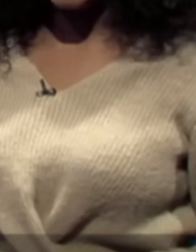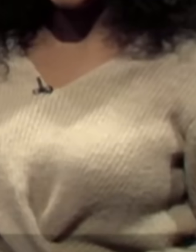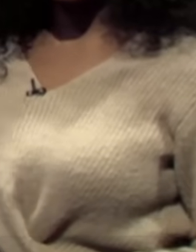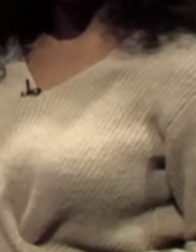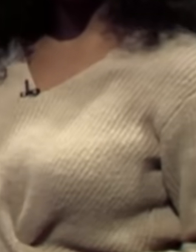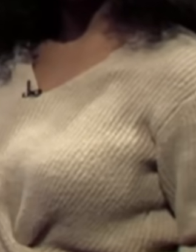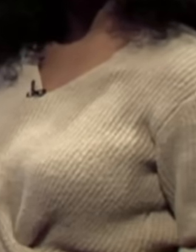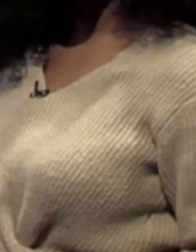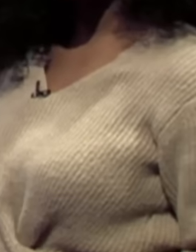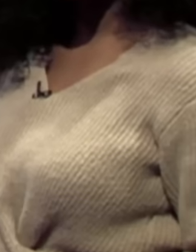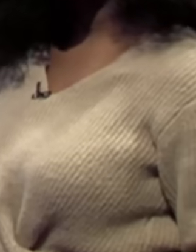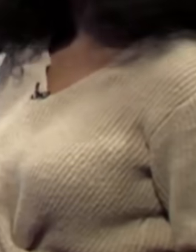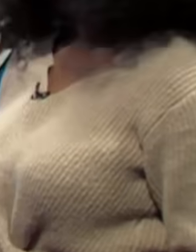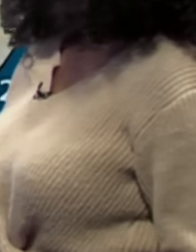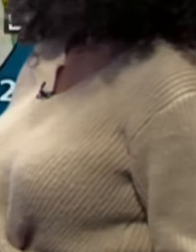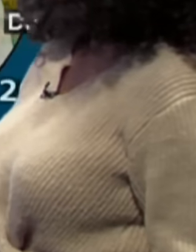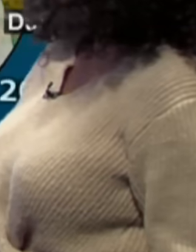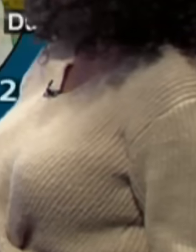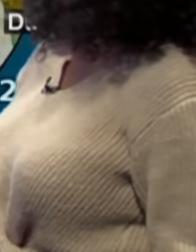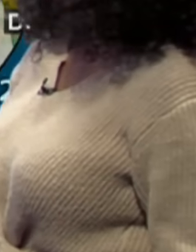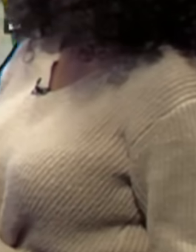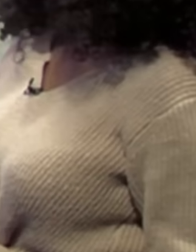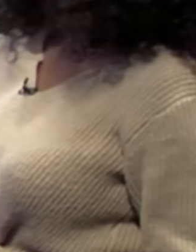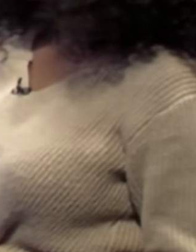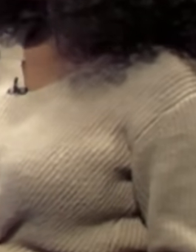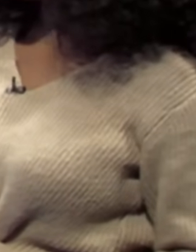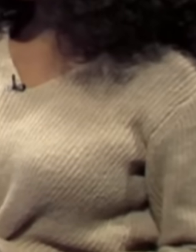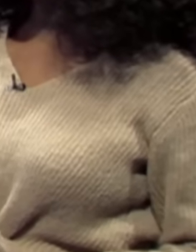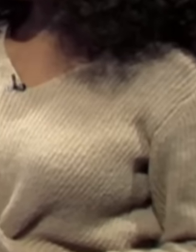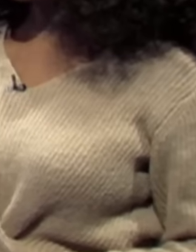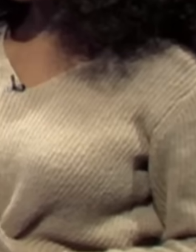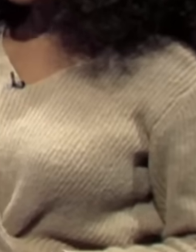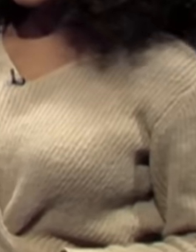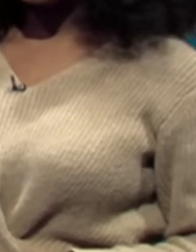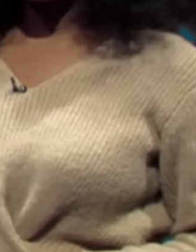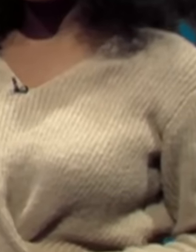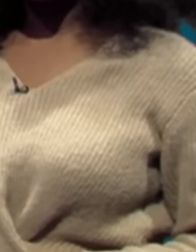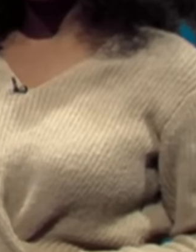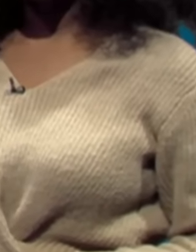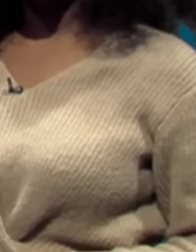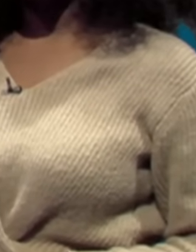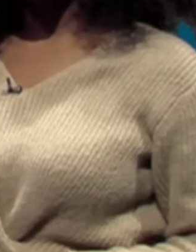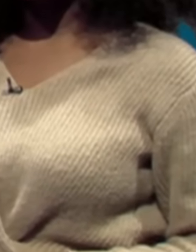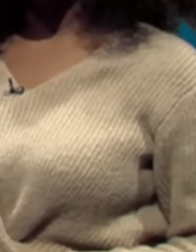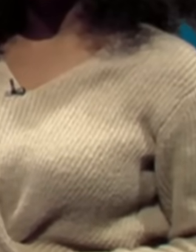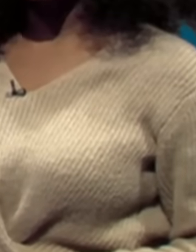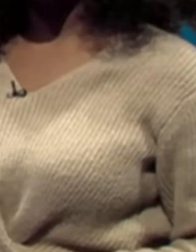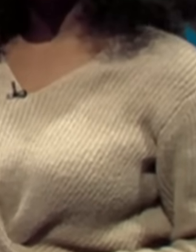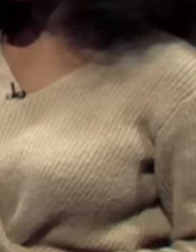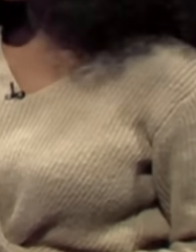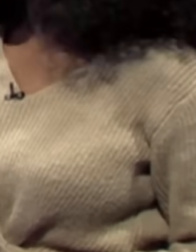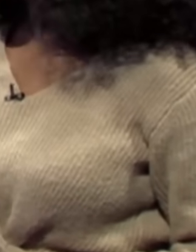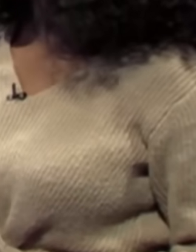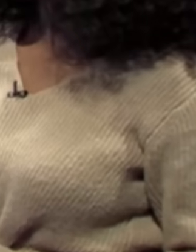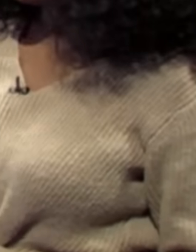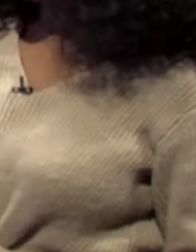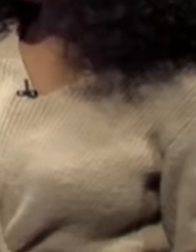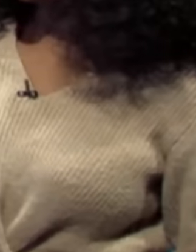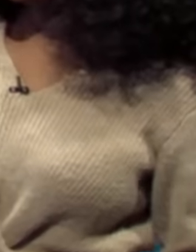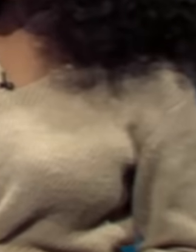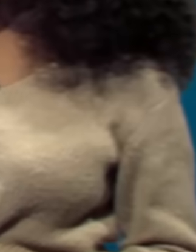Cape go tla nna le pula diperesente di le 30, karolo ya Free State le bokoni jwa naga le teng go tla nna le pula diperesente di le